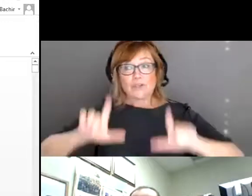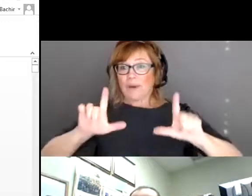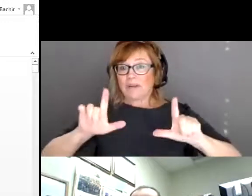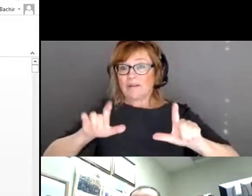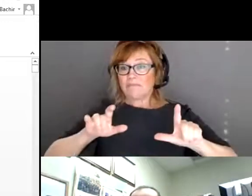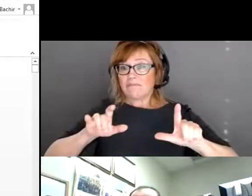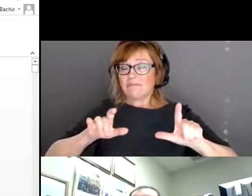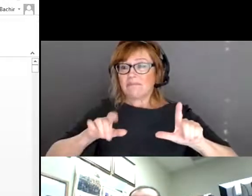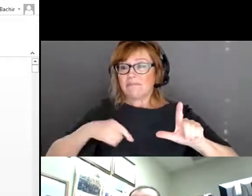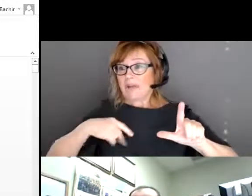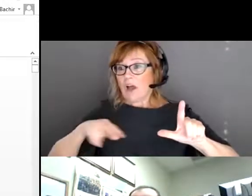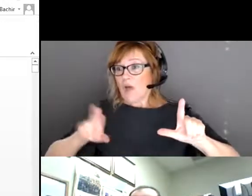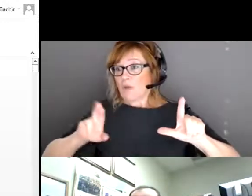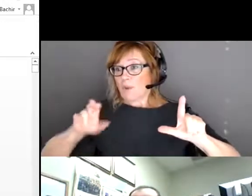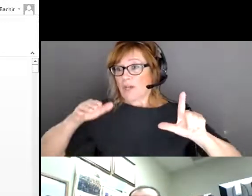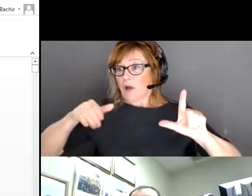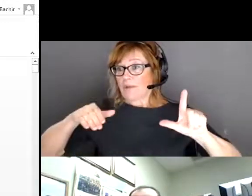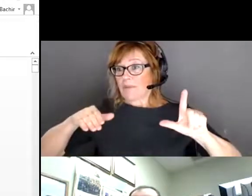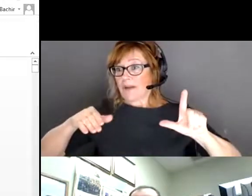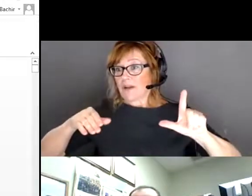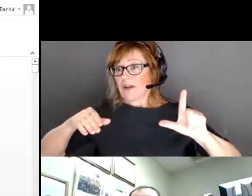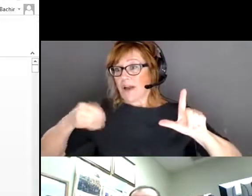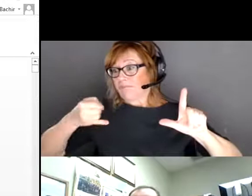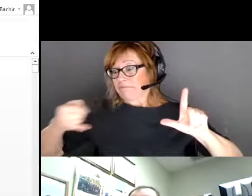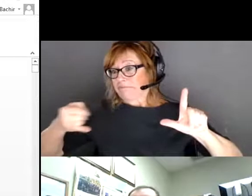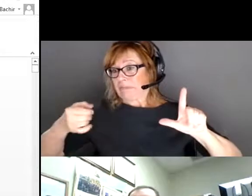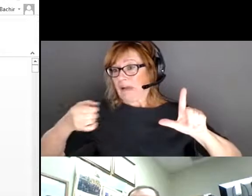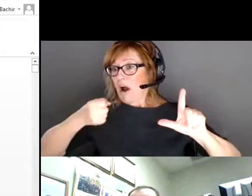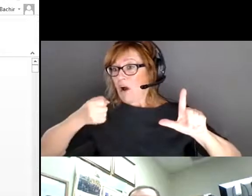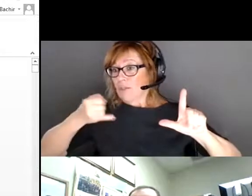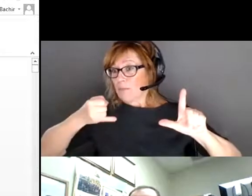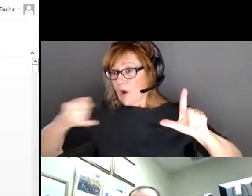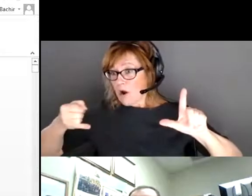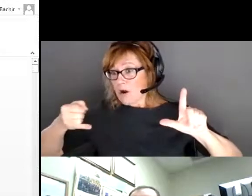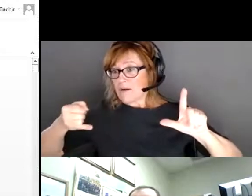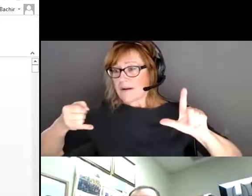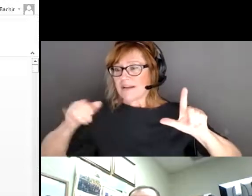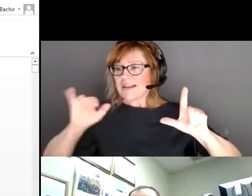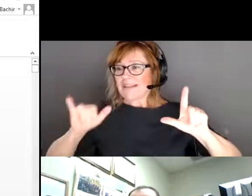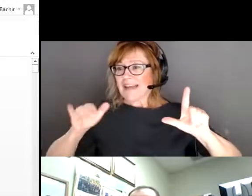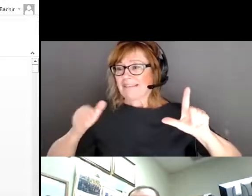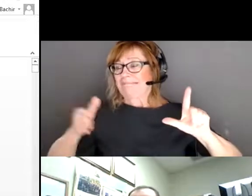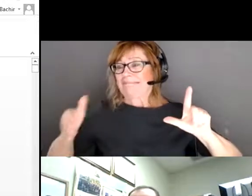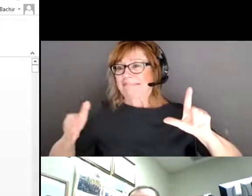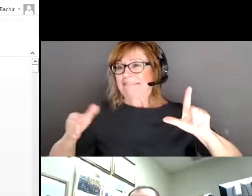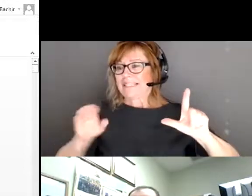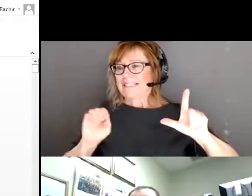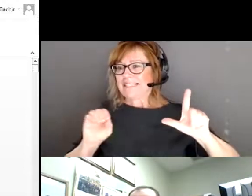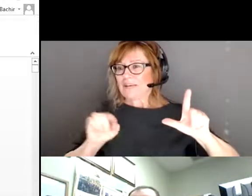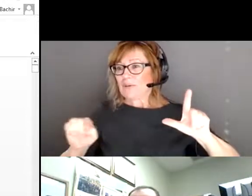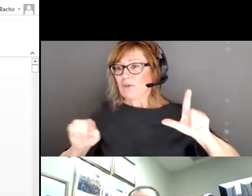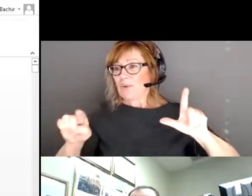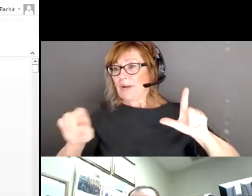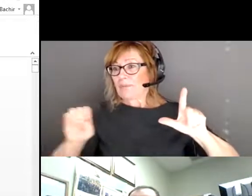bottom right, see the orange line at the bottom, the orange bar, next to the 0 to